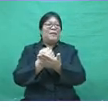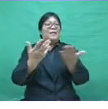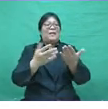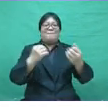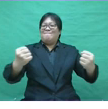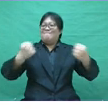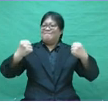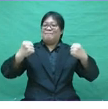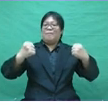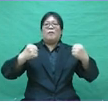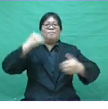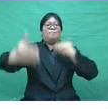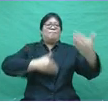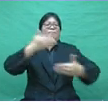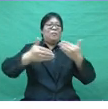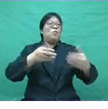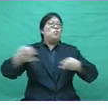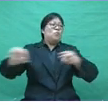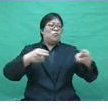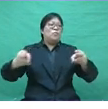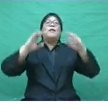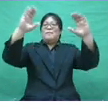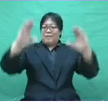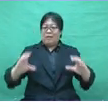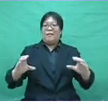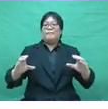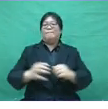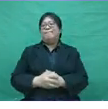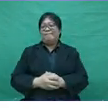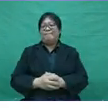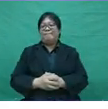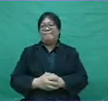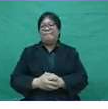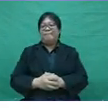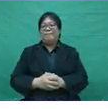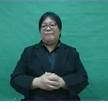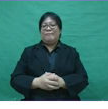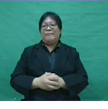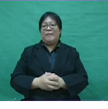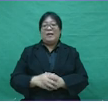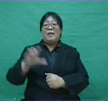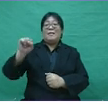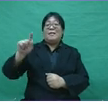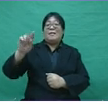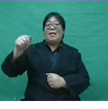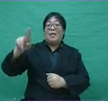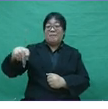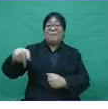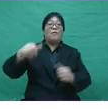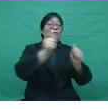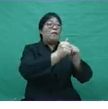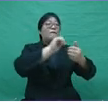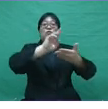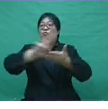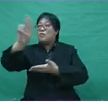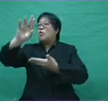to carry out the initiative and measures at best. Tie-ups with universities and community centers for